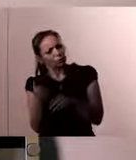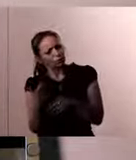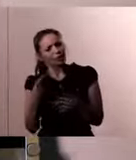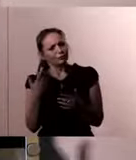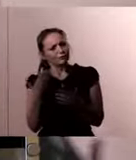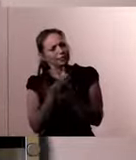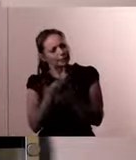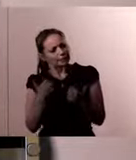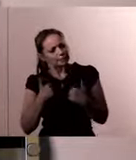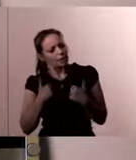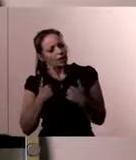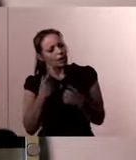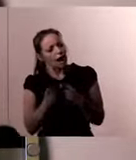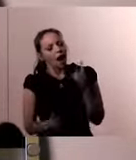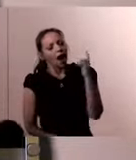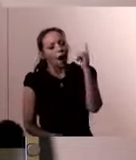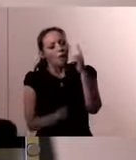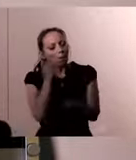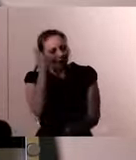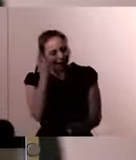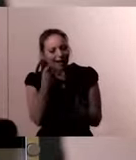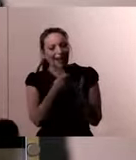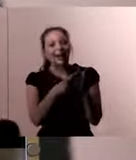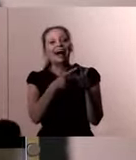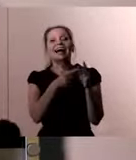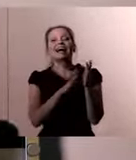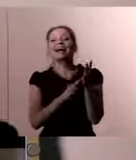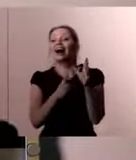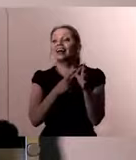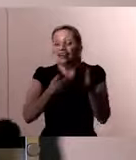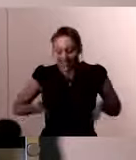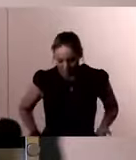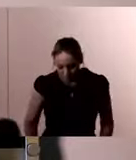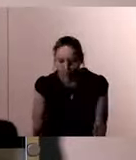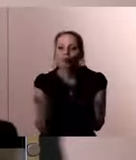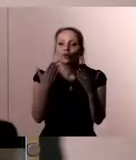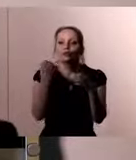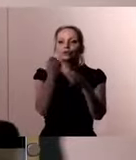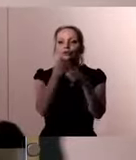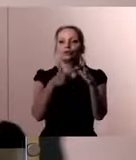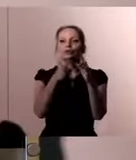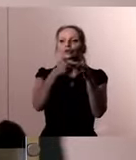Of course, it then became clear sometime after that when Kiana gave birth to Gabby.